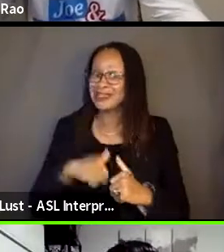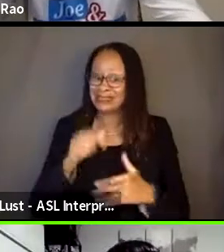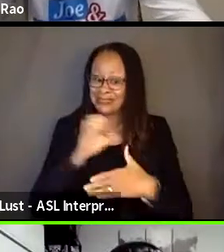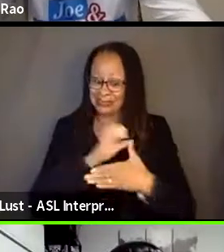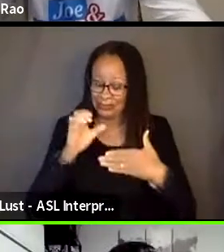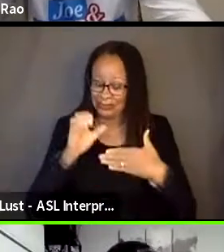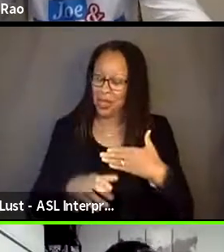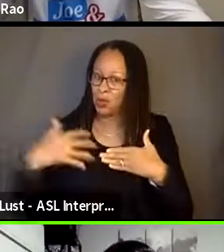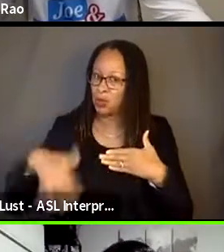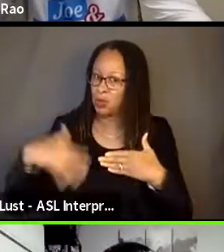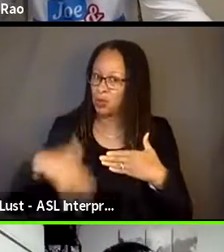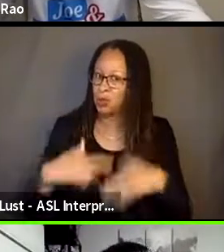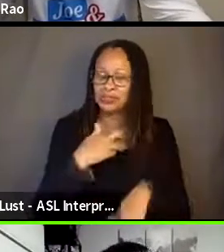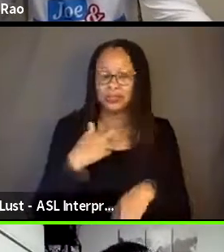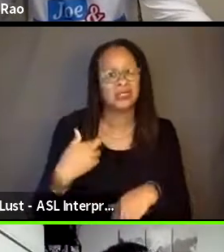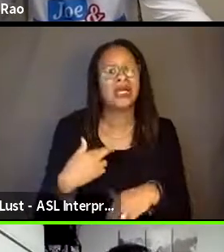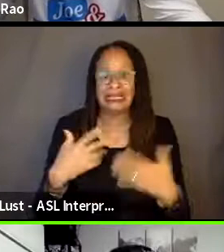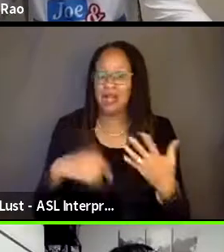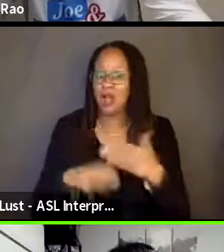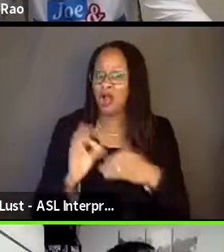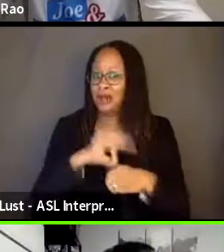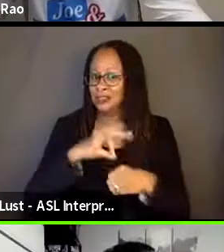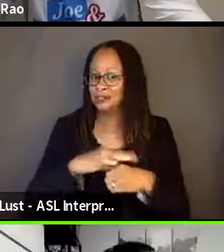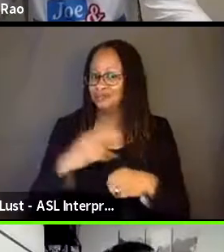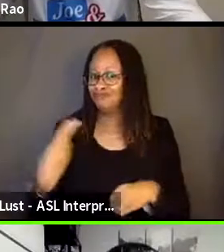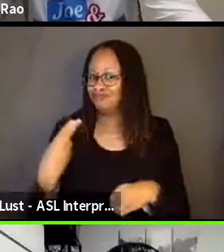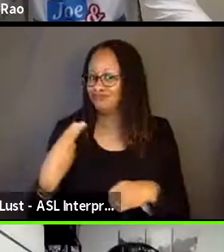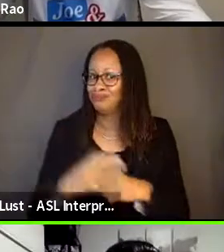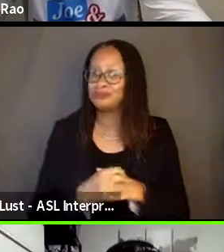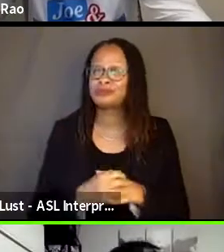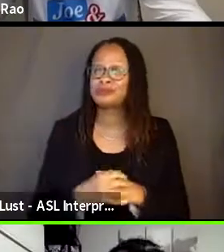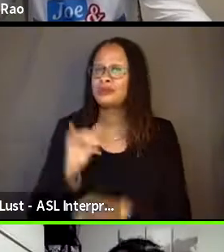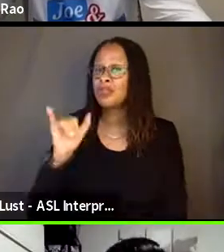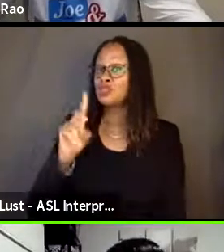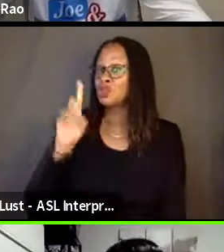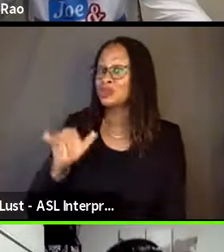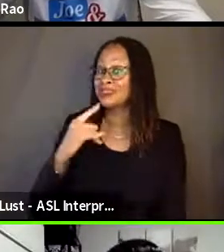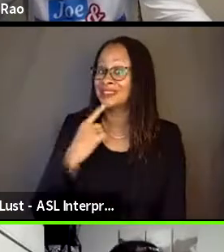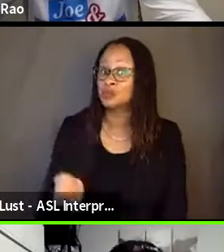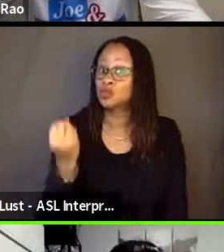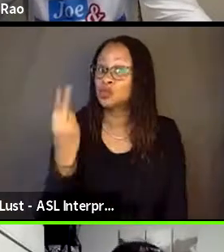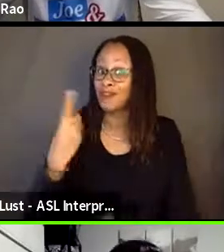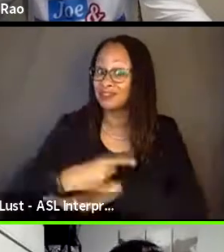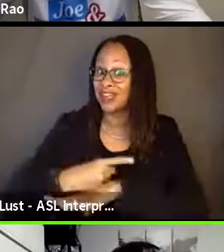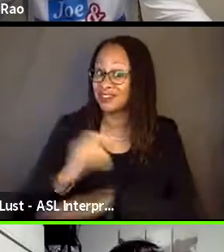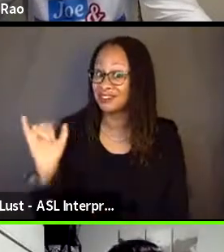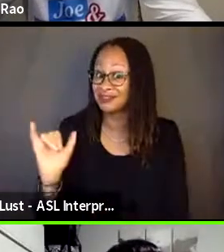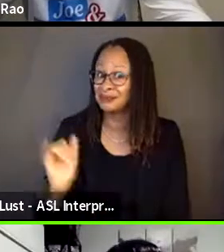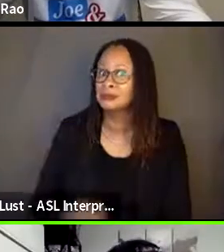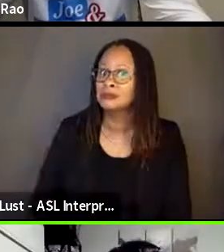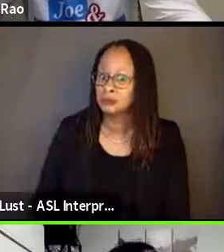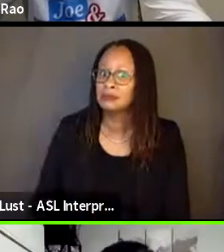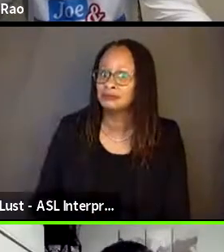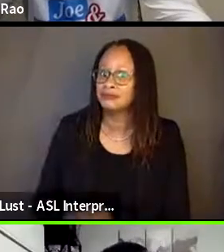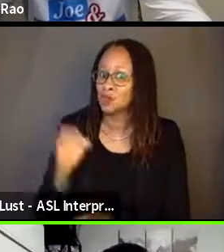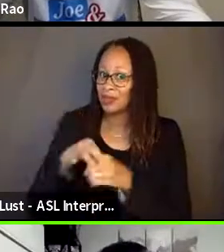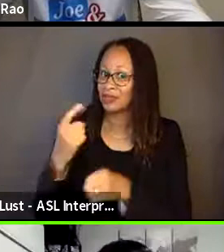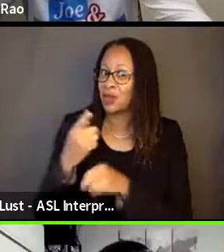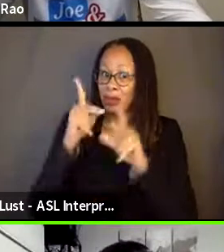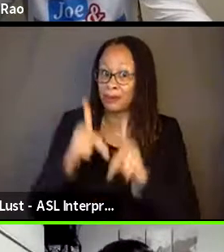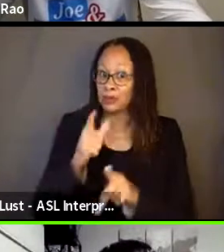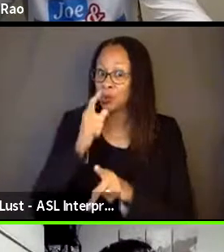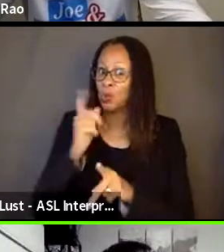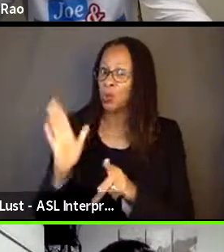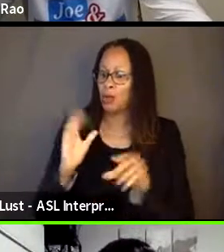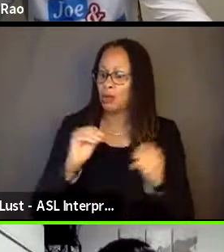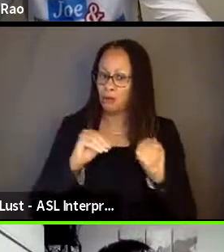consequential election in our history. Like Judy said, we have 12 days to elect the only candidate that will move